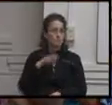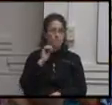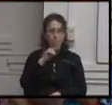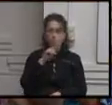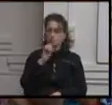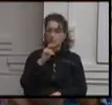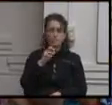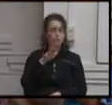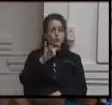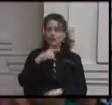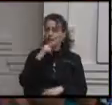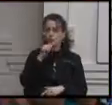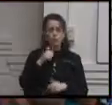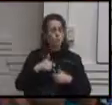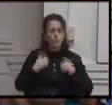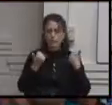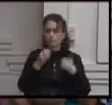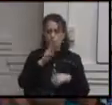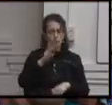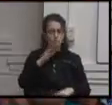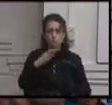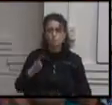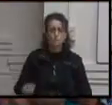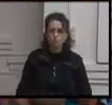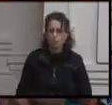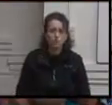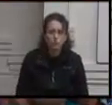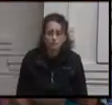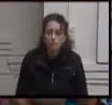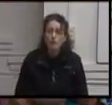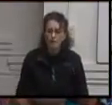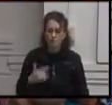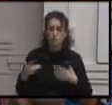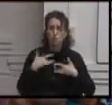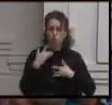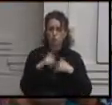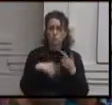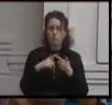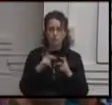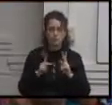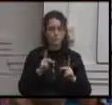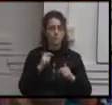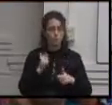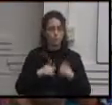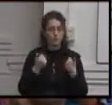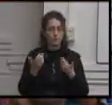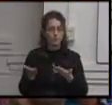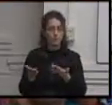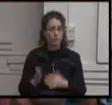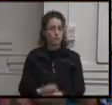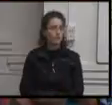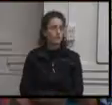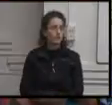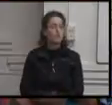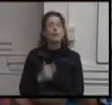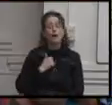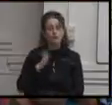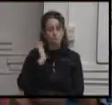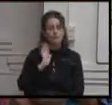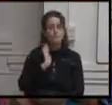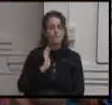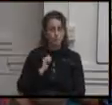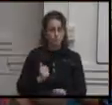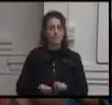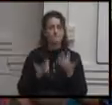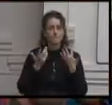resident of West Brattleboro, but I am concerned about their lives and their property. Although I certainly am the former fire